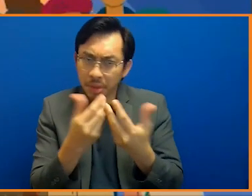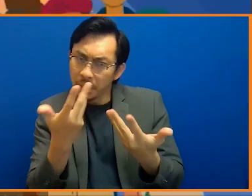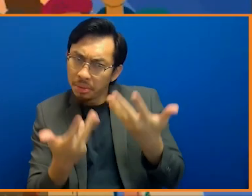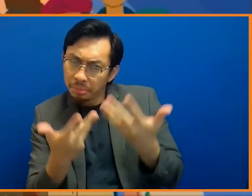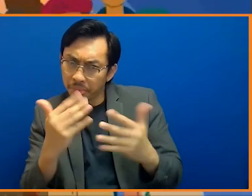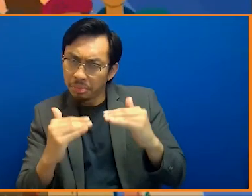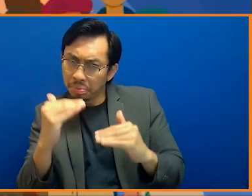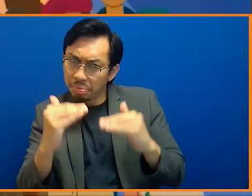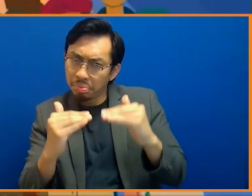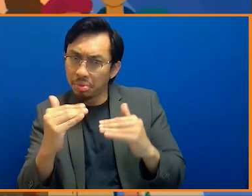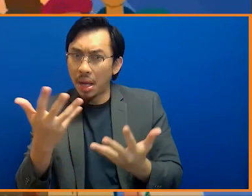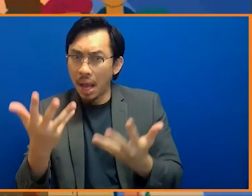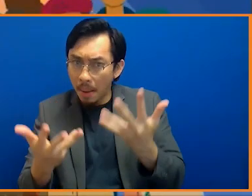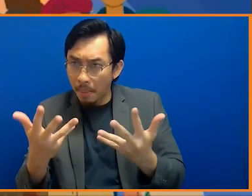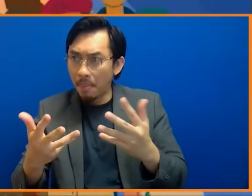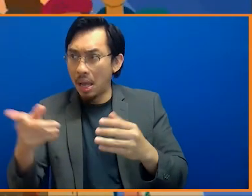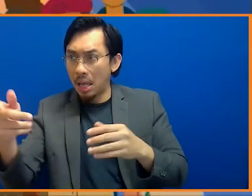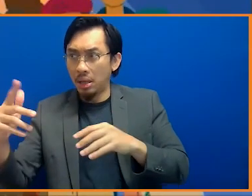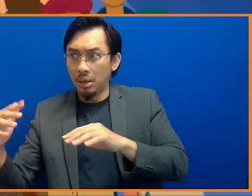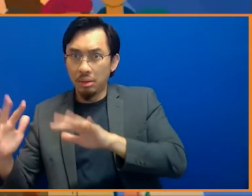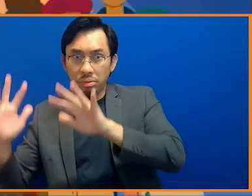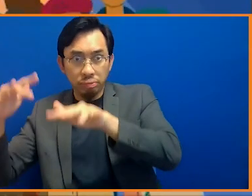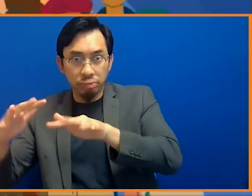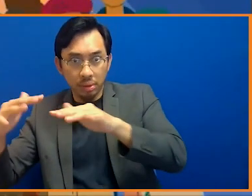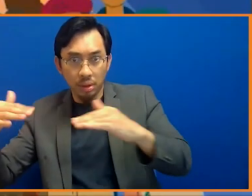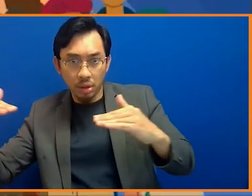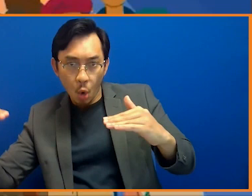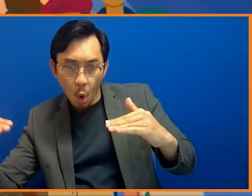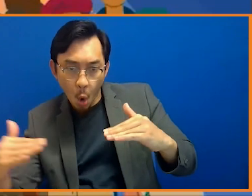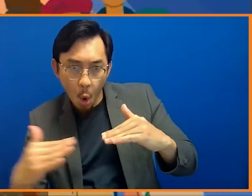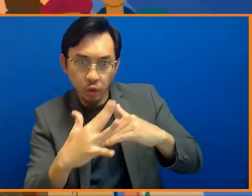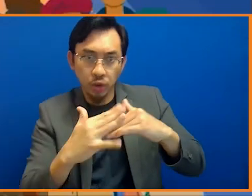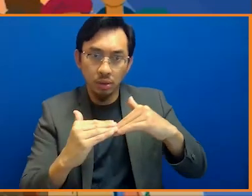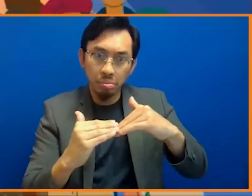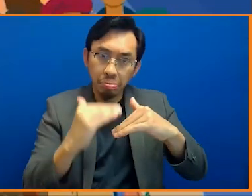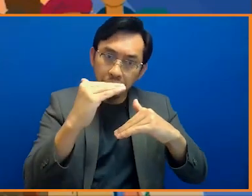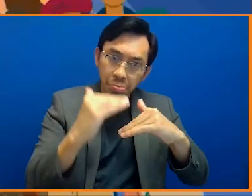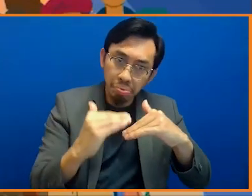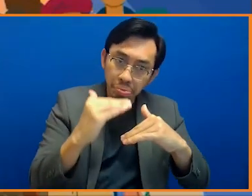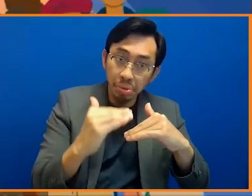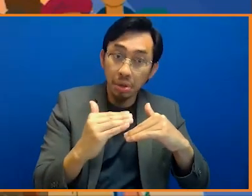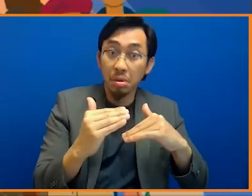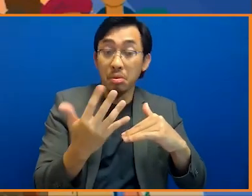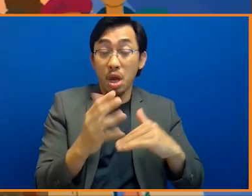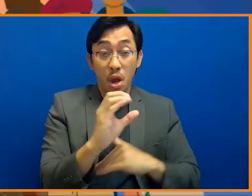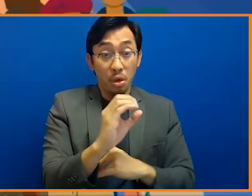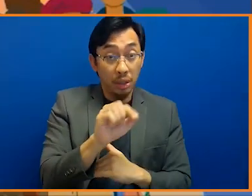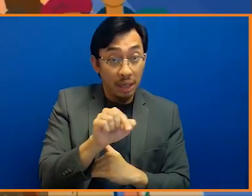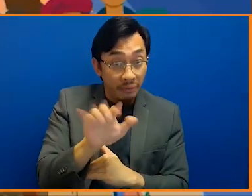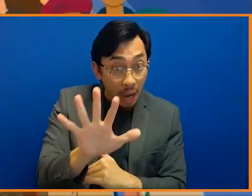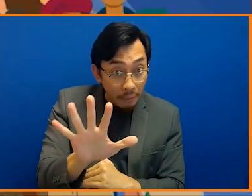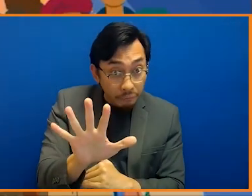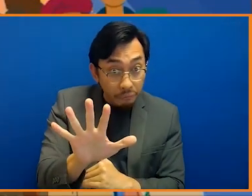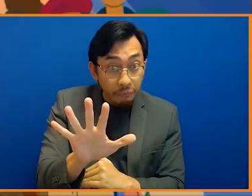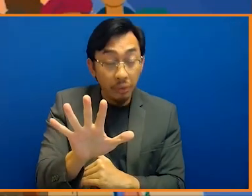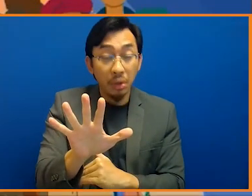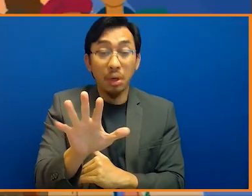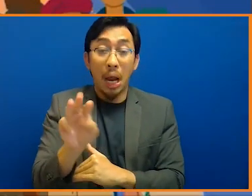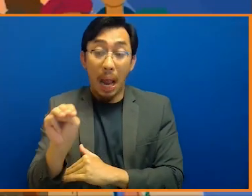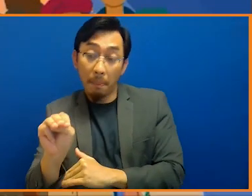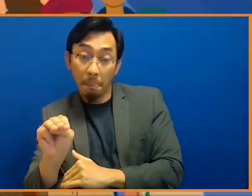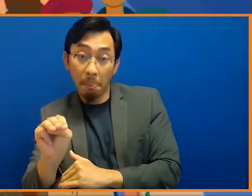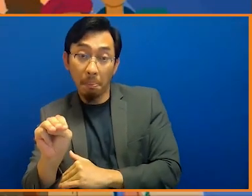calculated once the tsunami wave reach a coastline and reach at the level 0.5 meter from